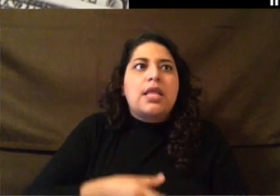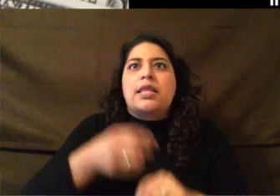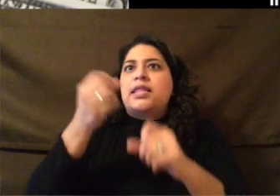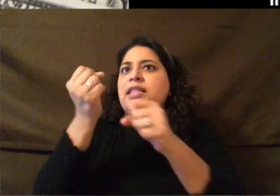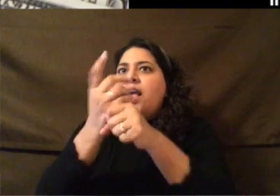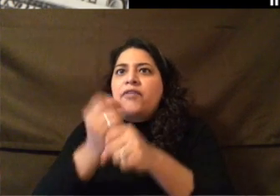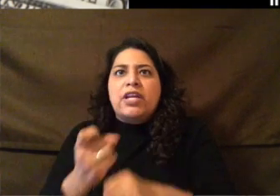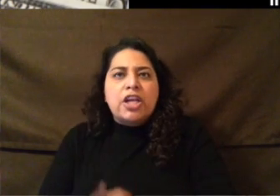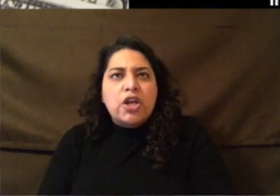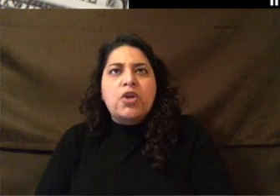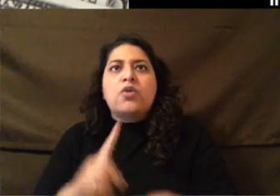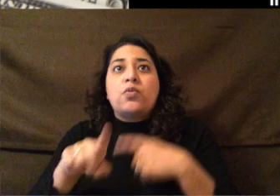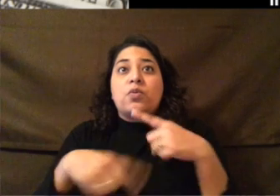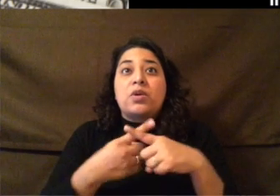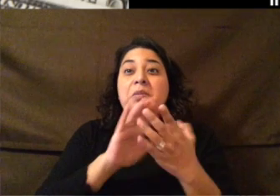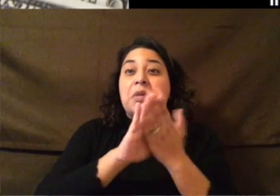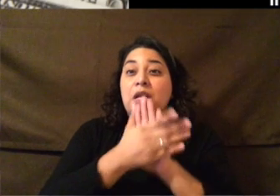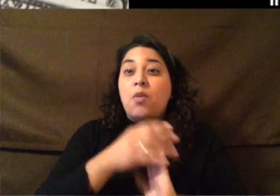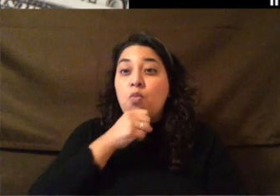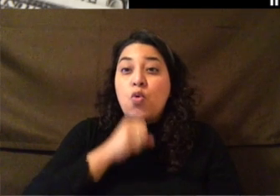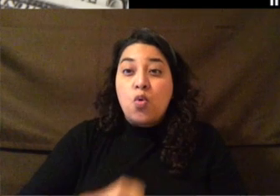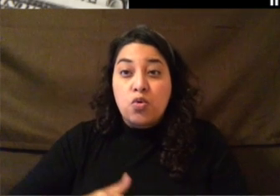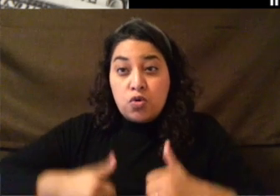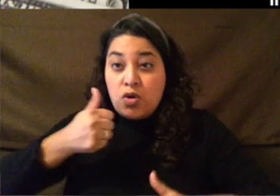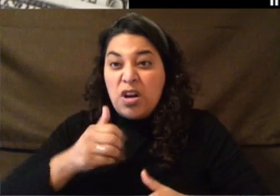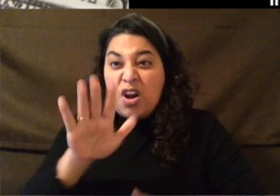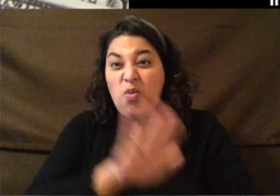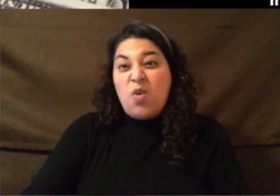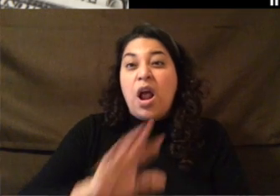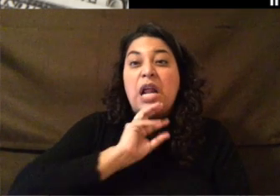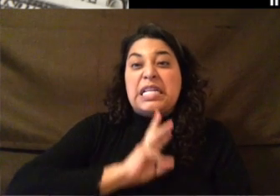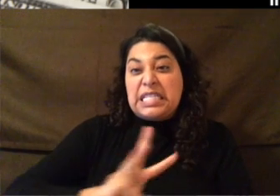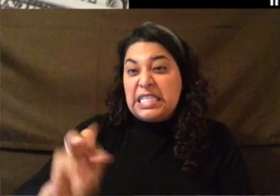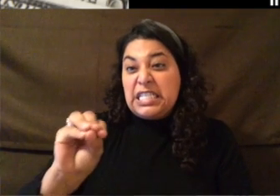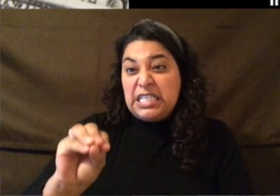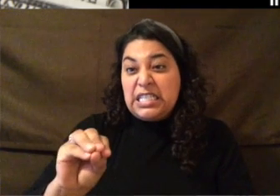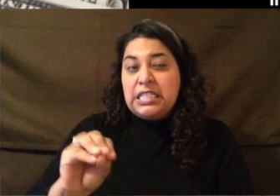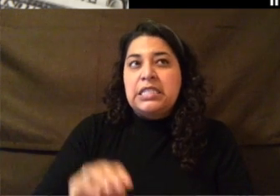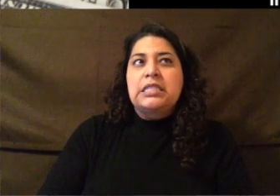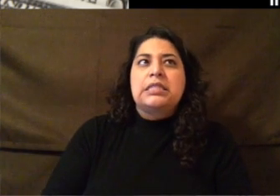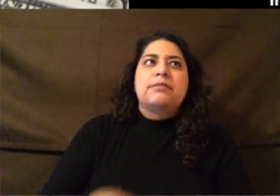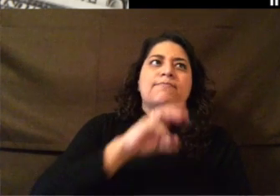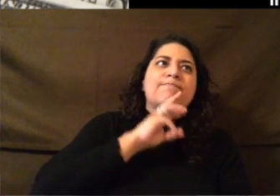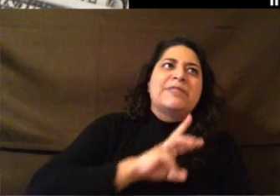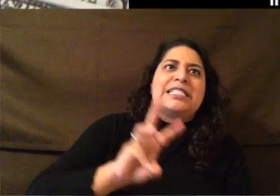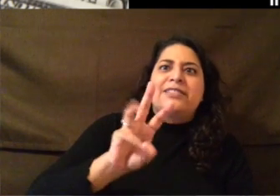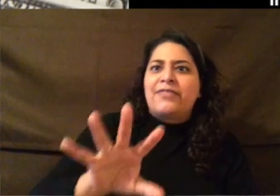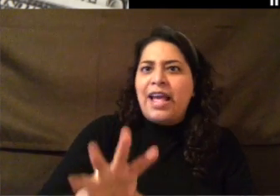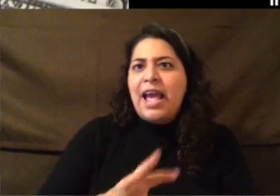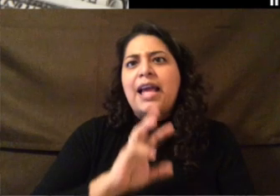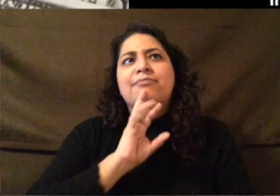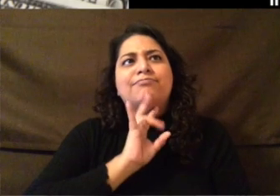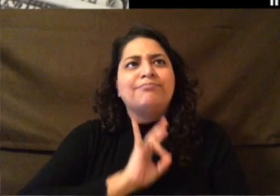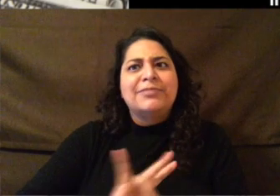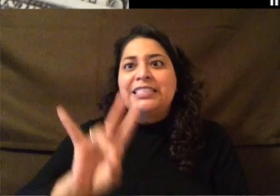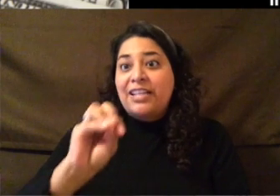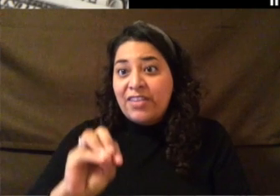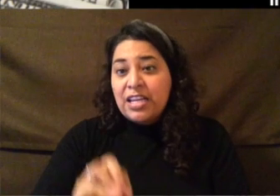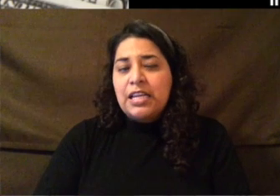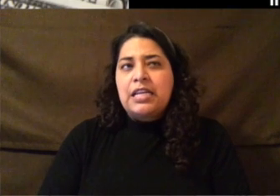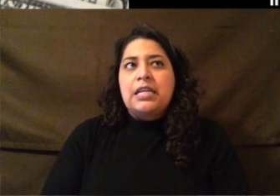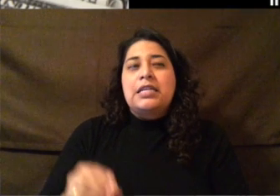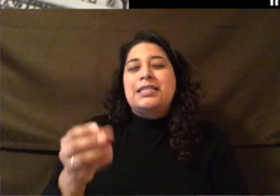every month or every year as you get older until you are maybe 60, maybe 65,